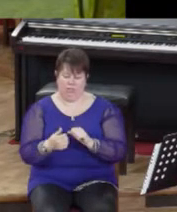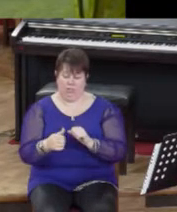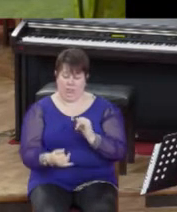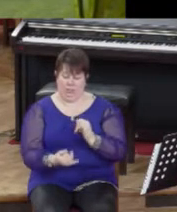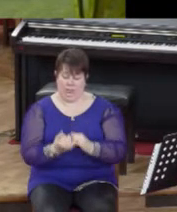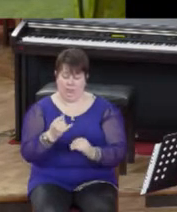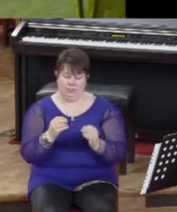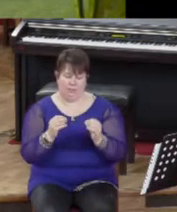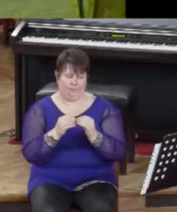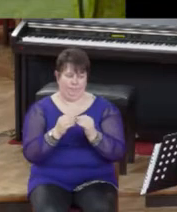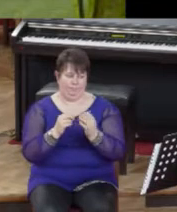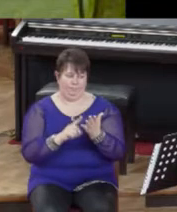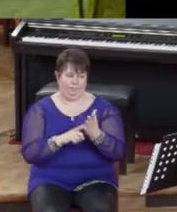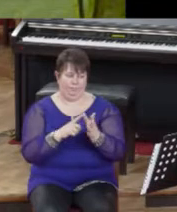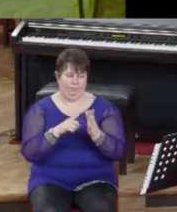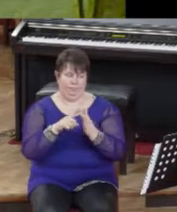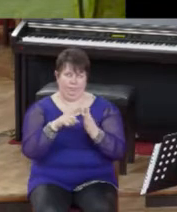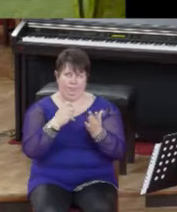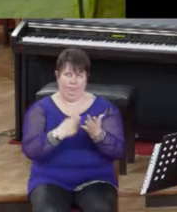sure what's happening.